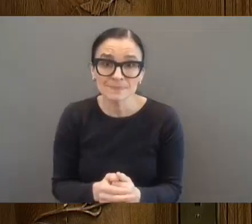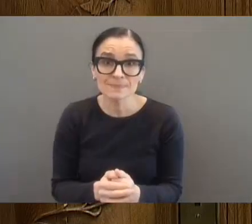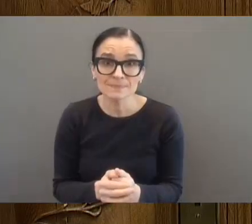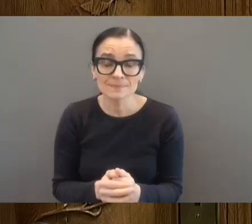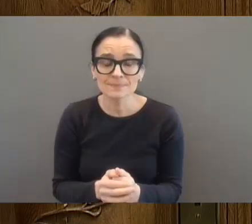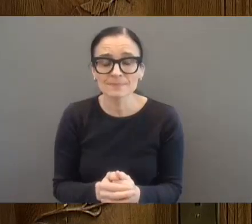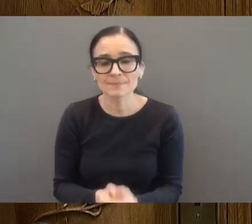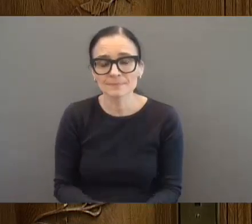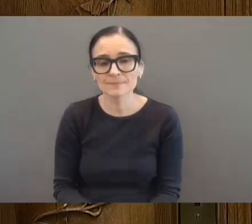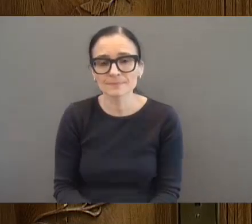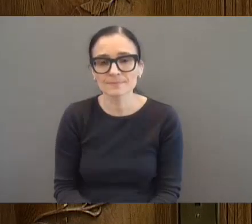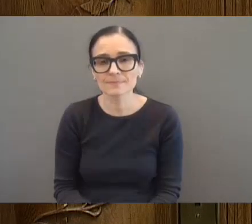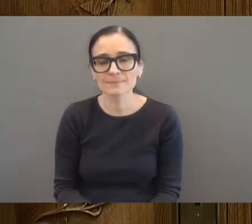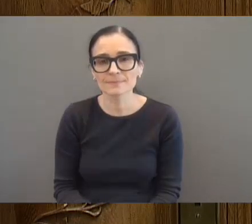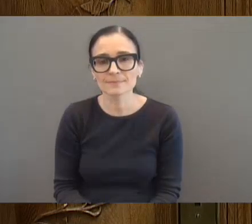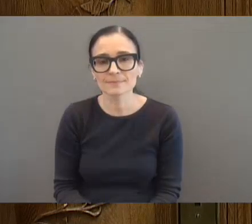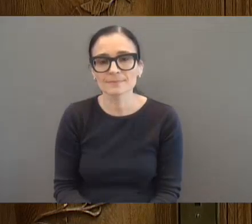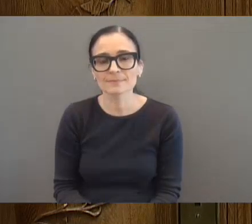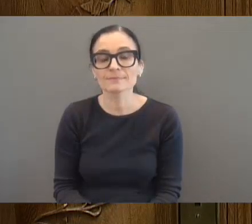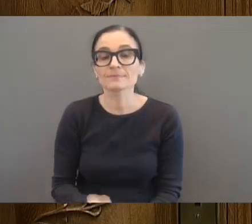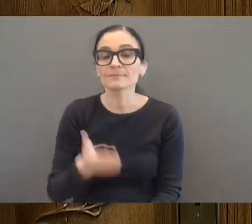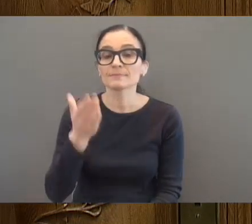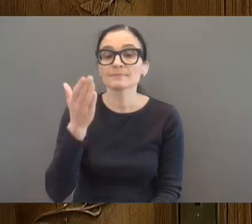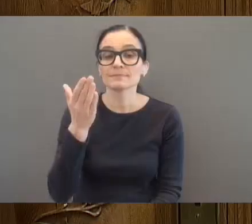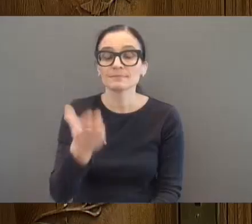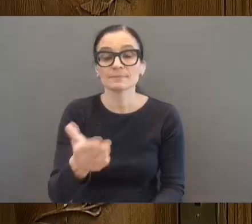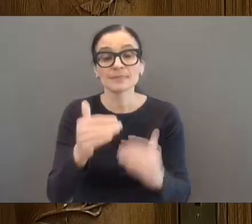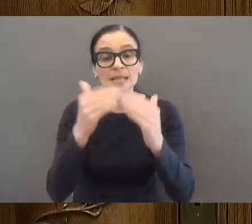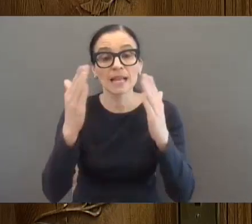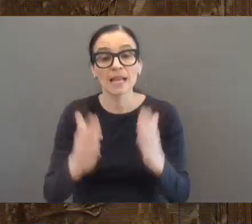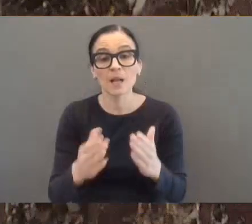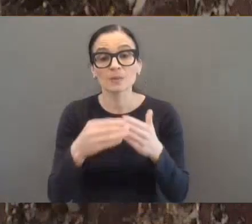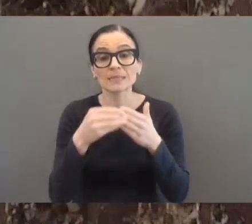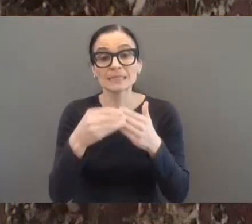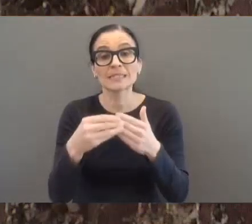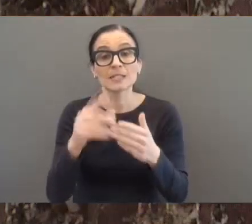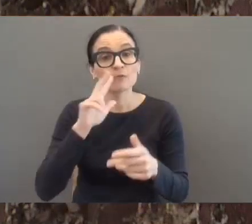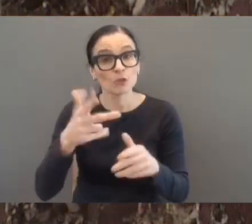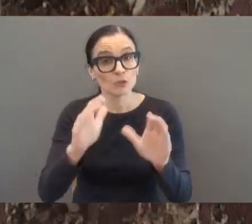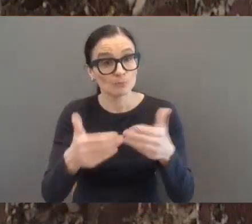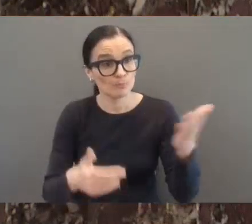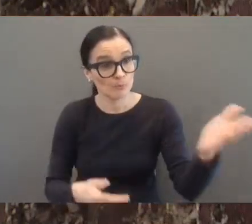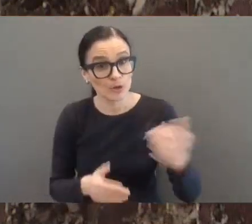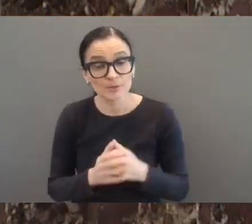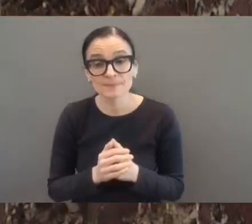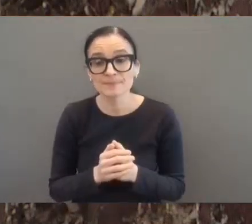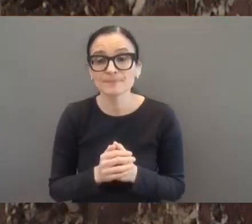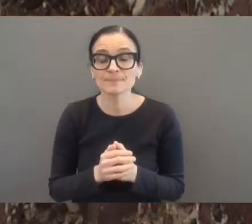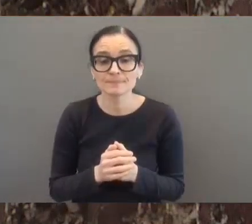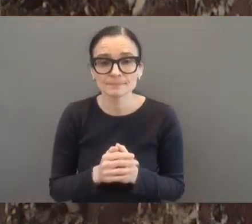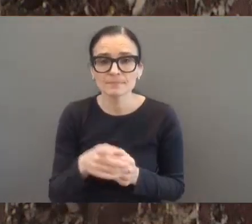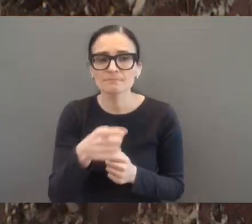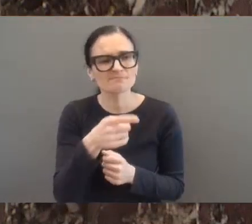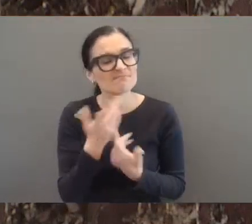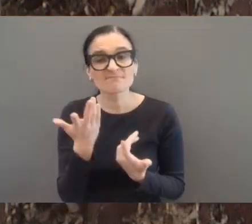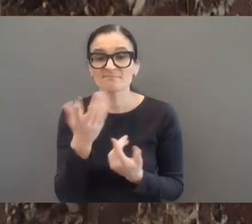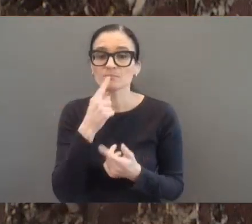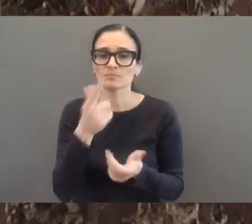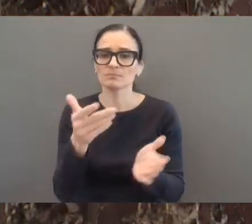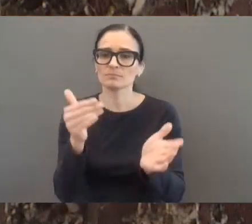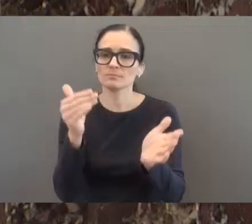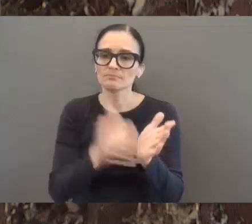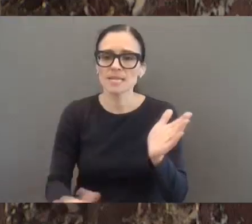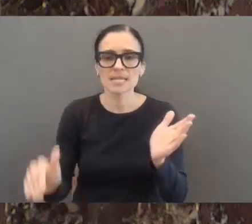House Leader of Third Party. Over and over again, this government has shirked responsibility and left